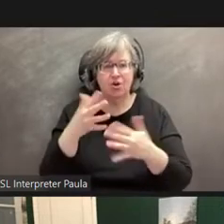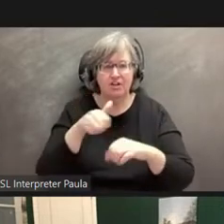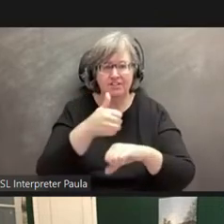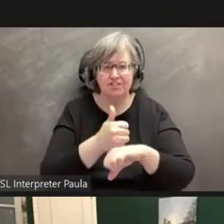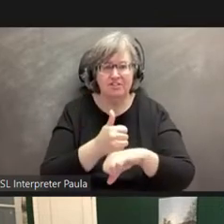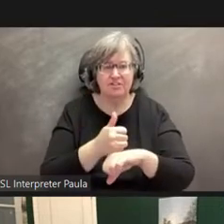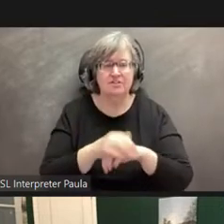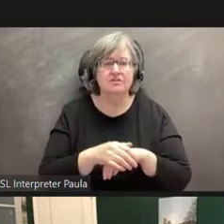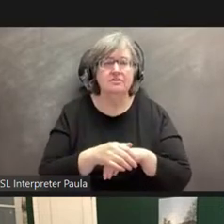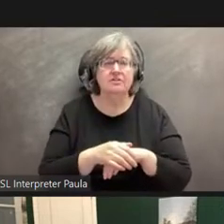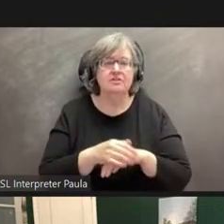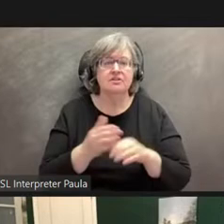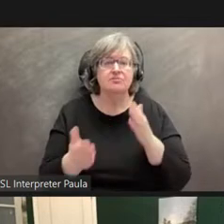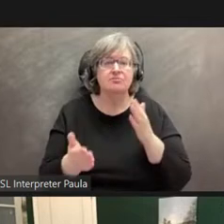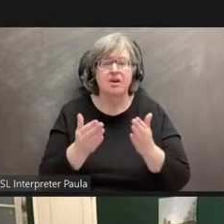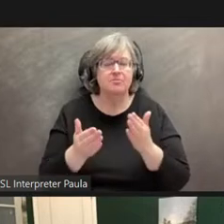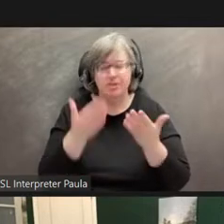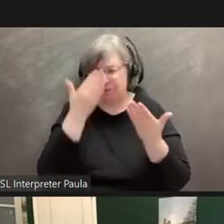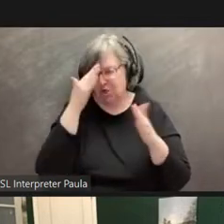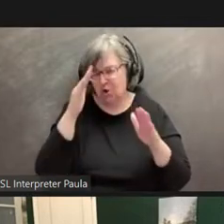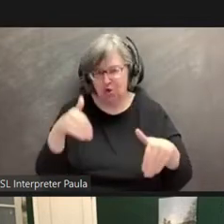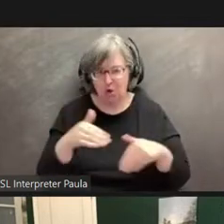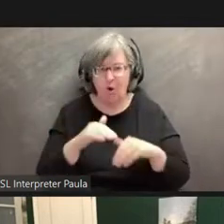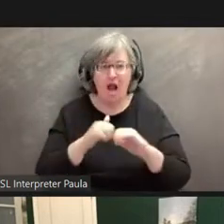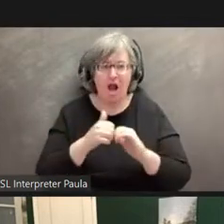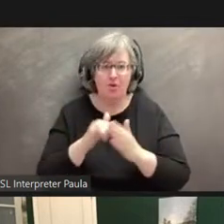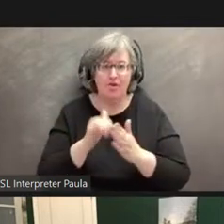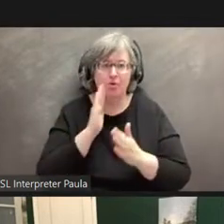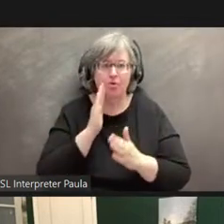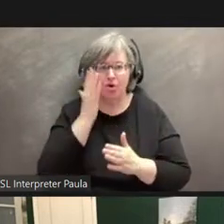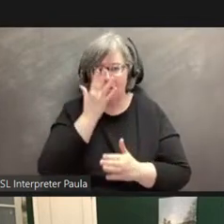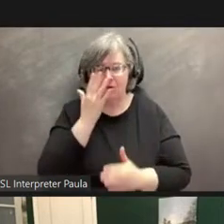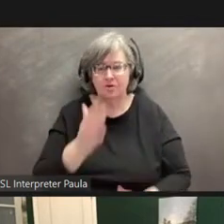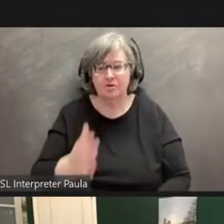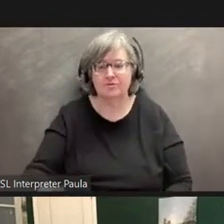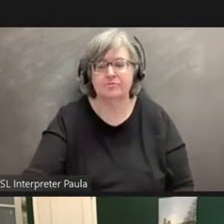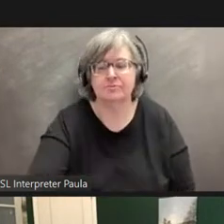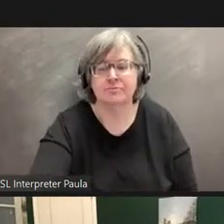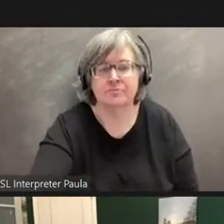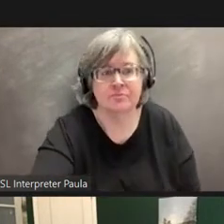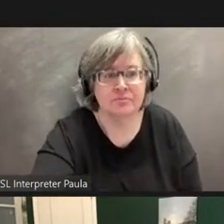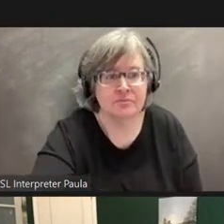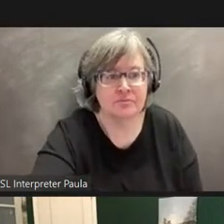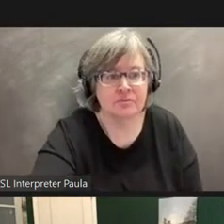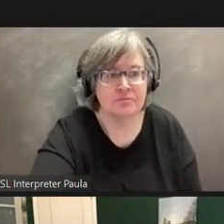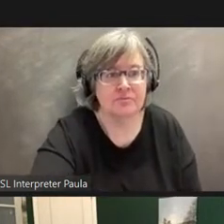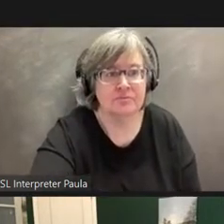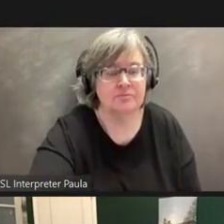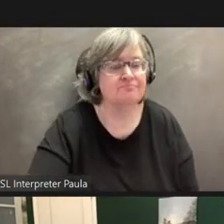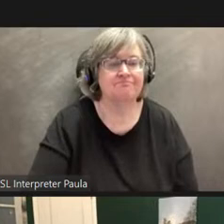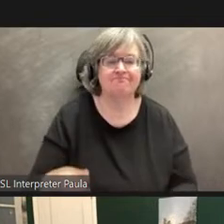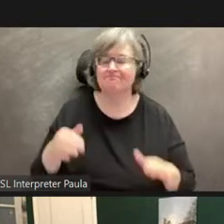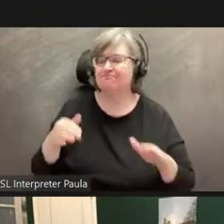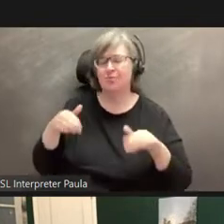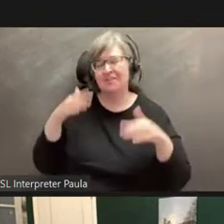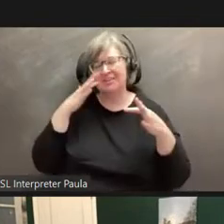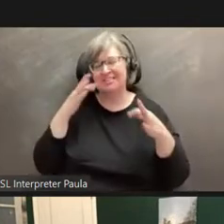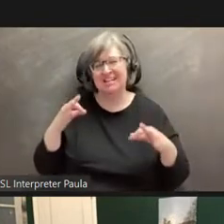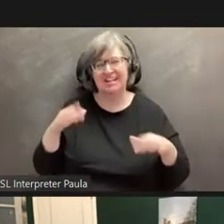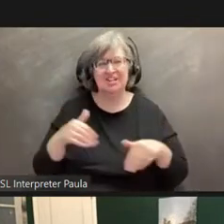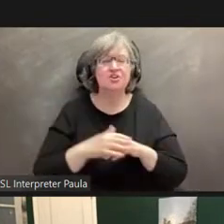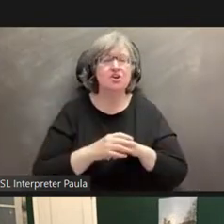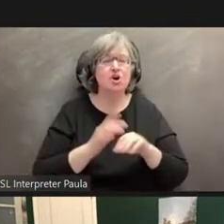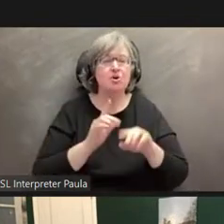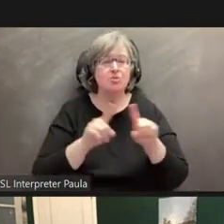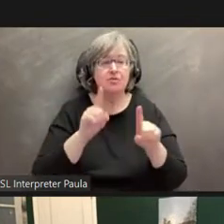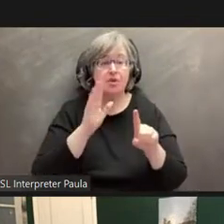it kind of still maybe a little bit up in the air of how that might look? Yeah, I don't think we've made all those decisions yet, but they're going to